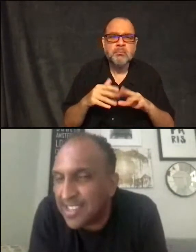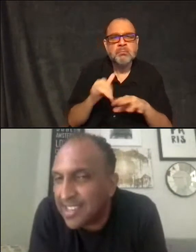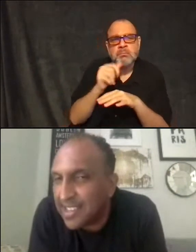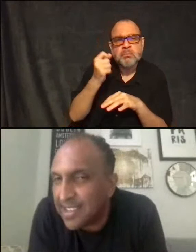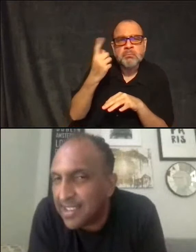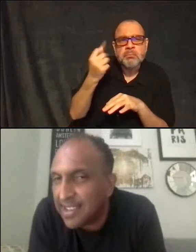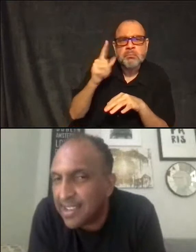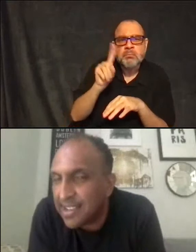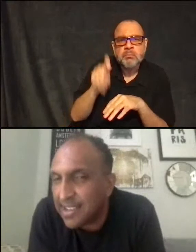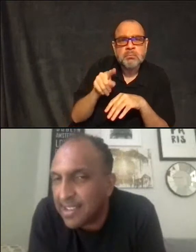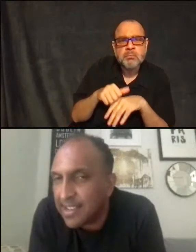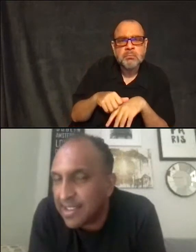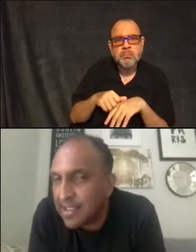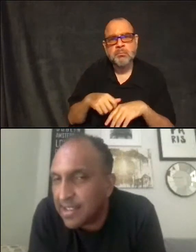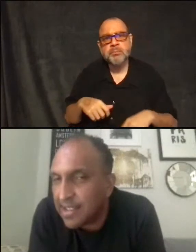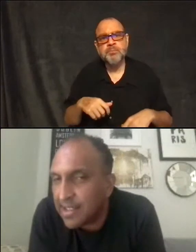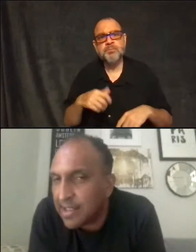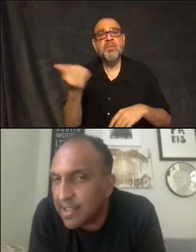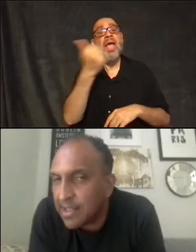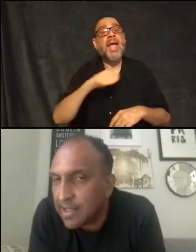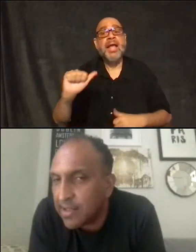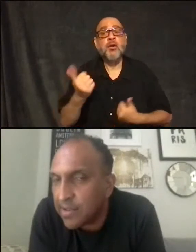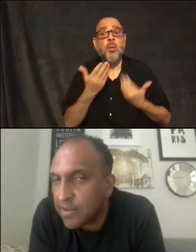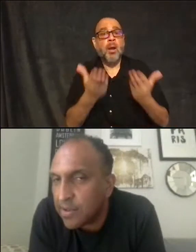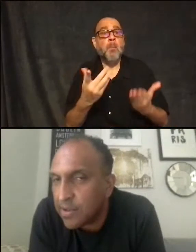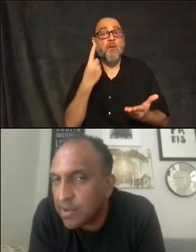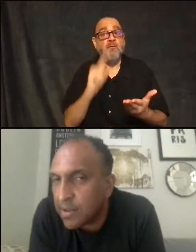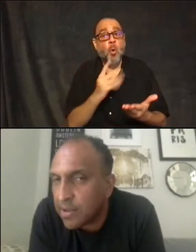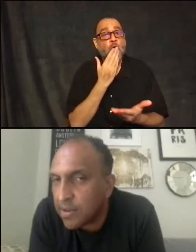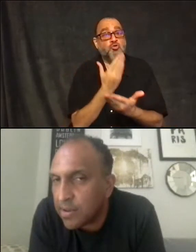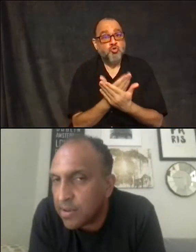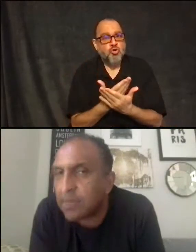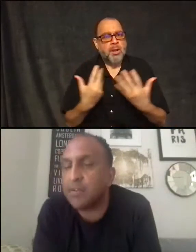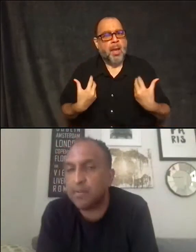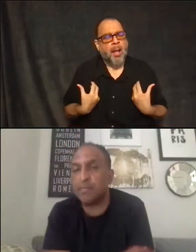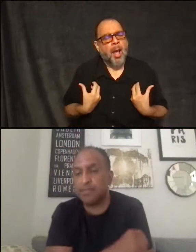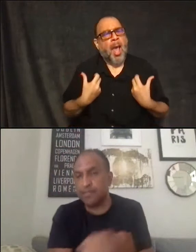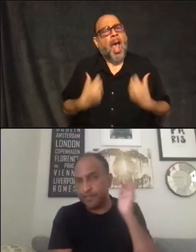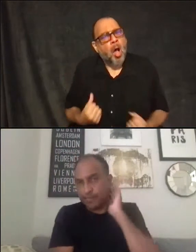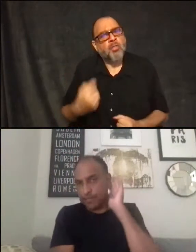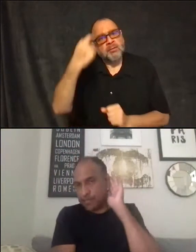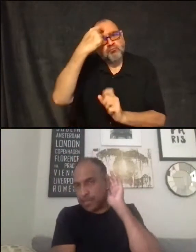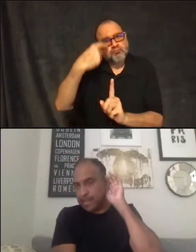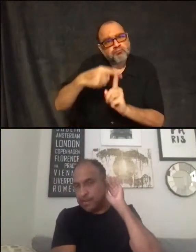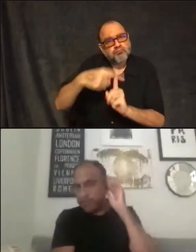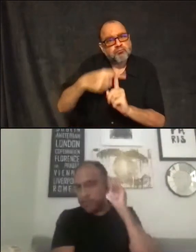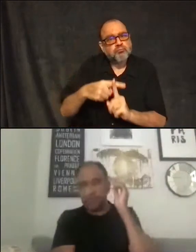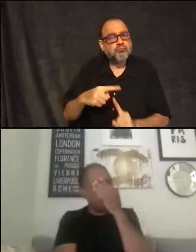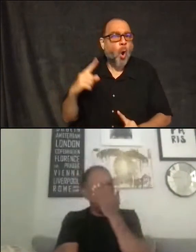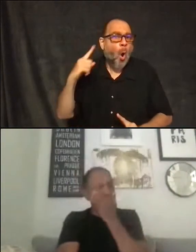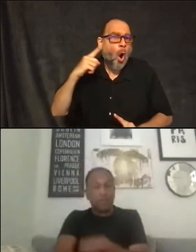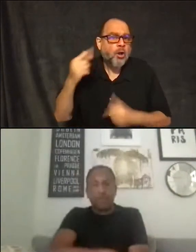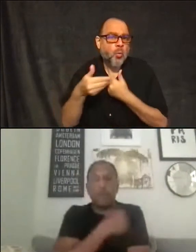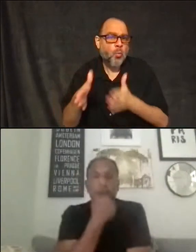the question. Any recommendations for good, healthy audio rooms? Folks can join. Basically, I think it's how to find